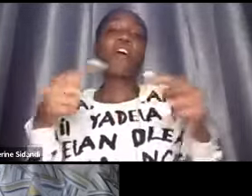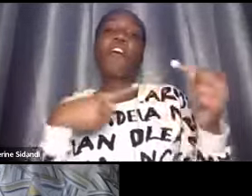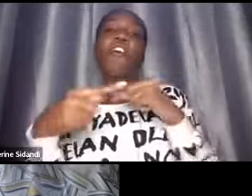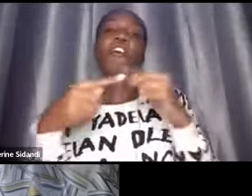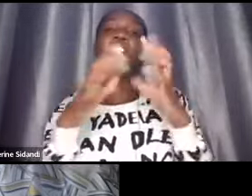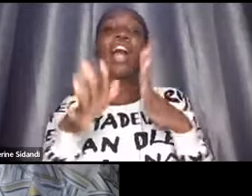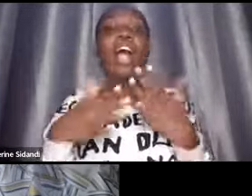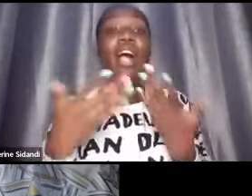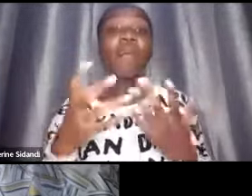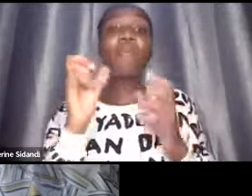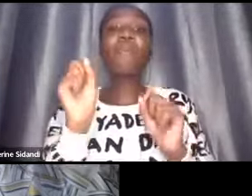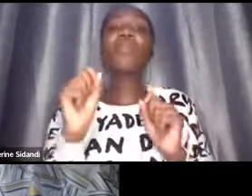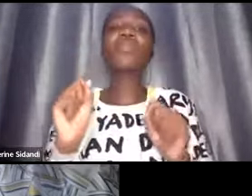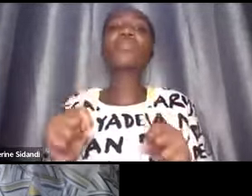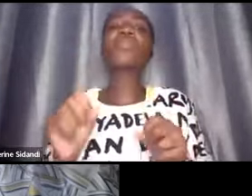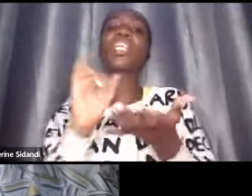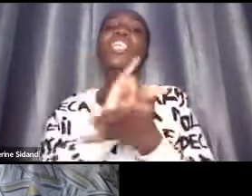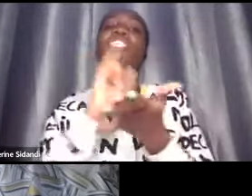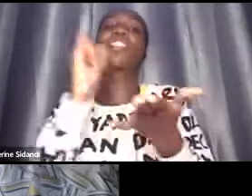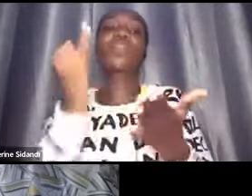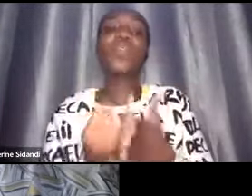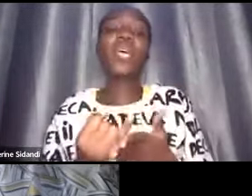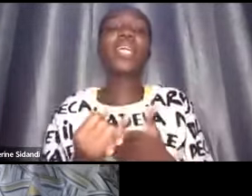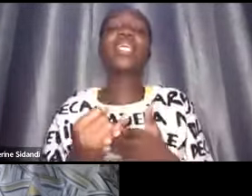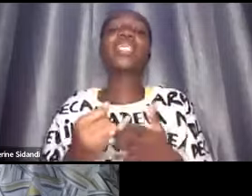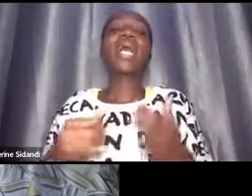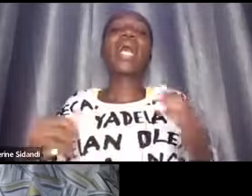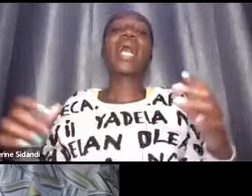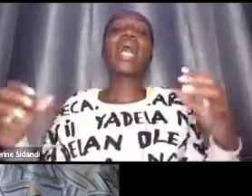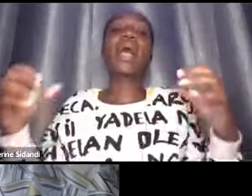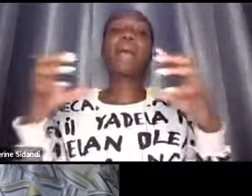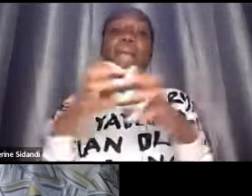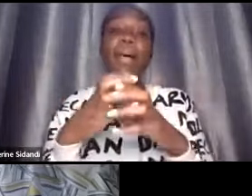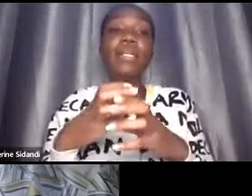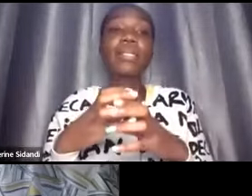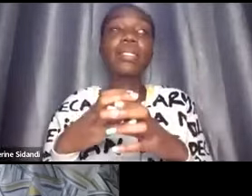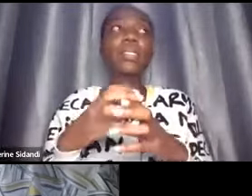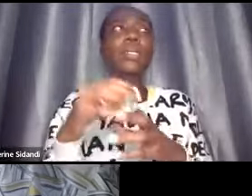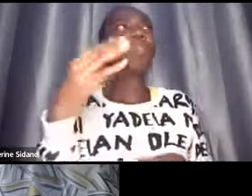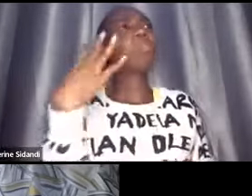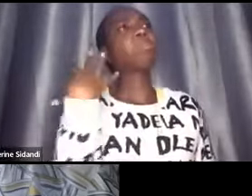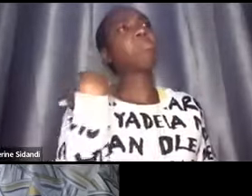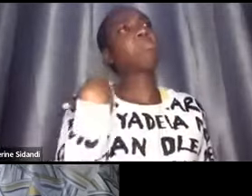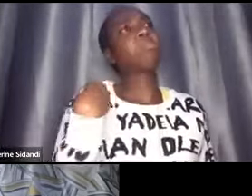of companies, especially insurance companies, that have gone down. The recent